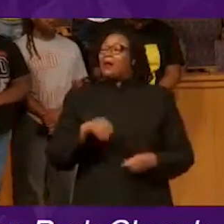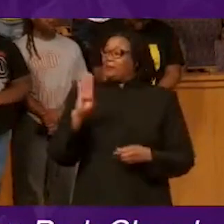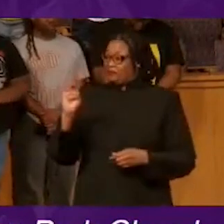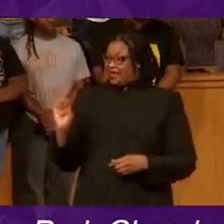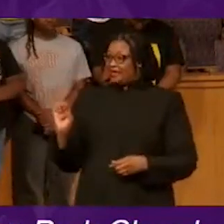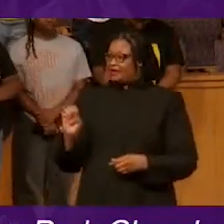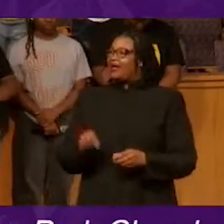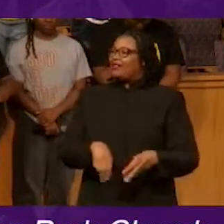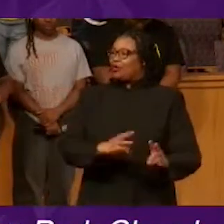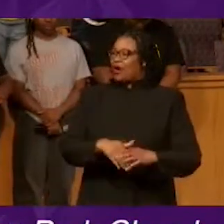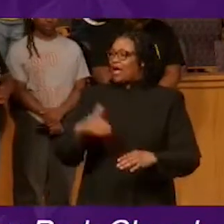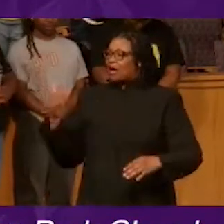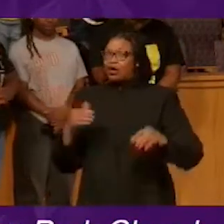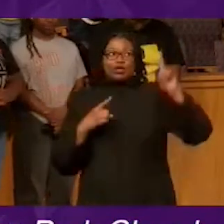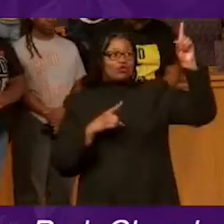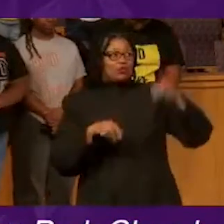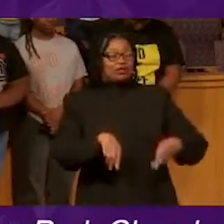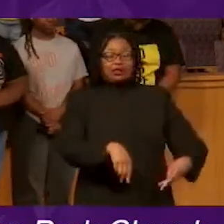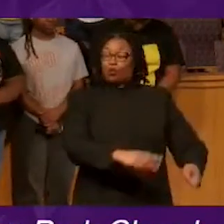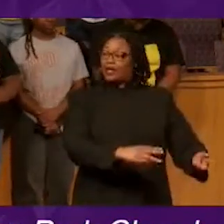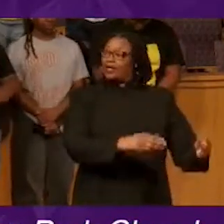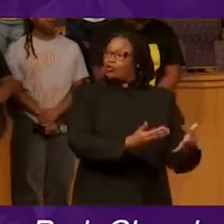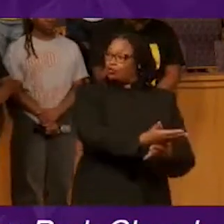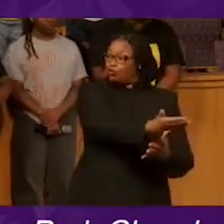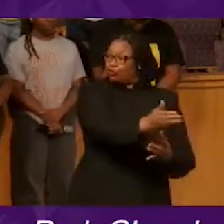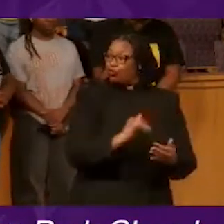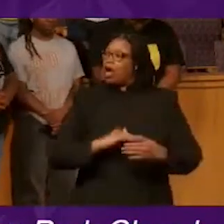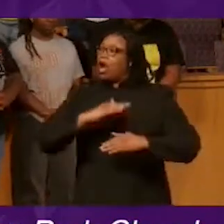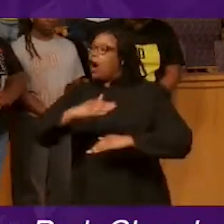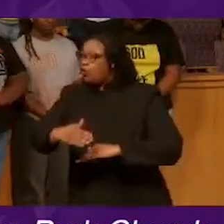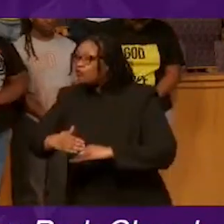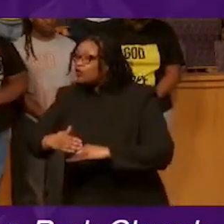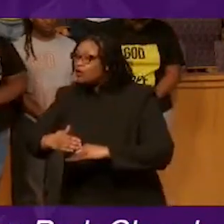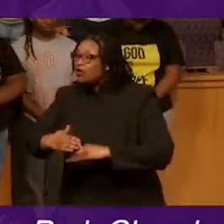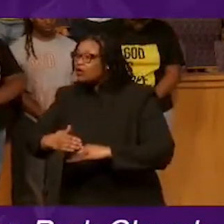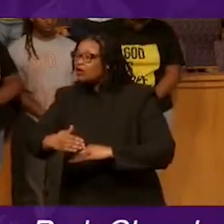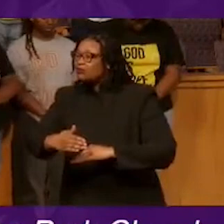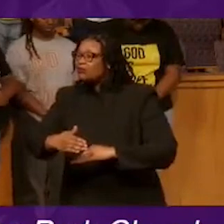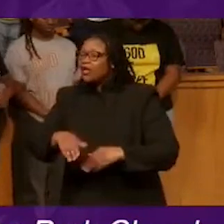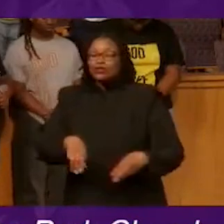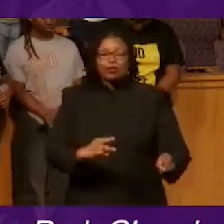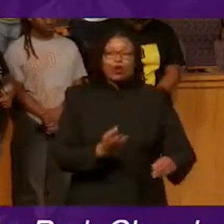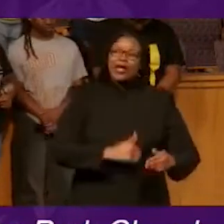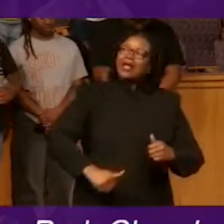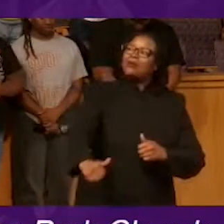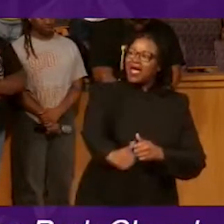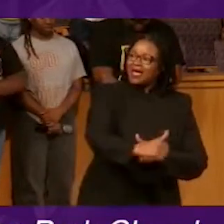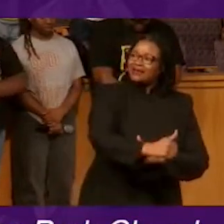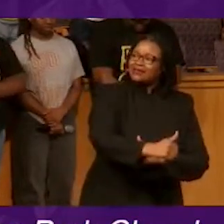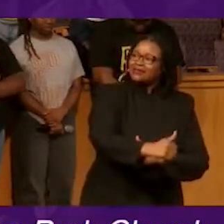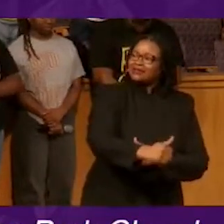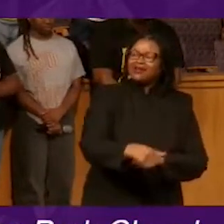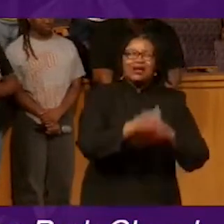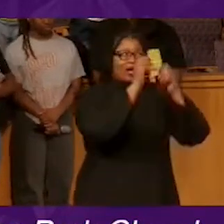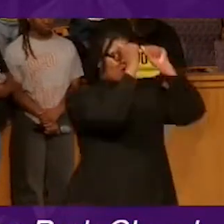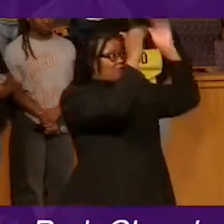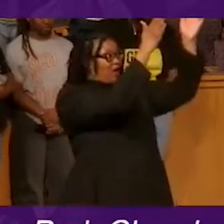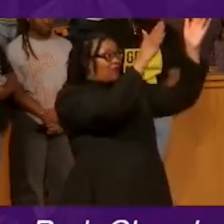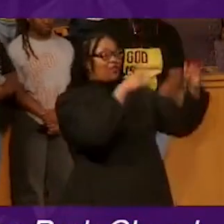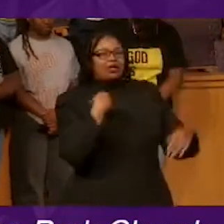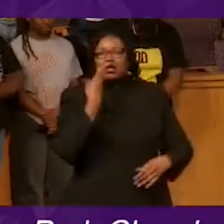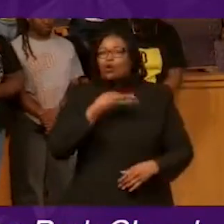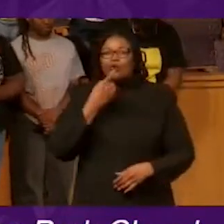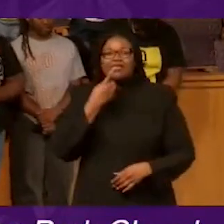out. You've been the way through. You've been the way over. You've been the way past. Father, we just